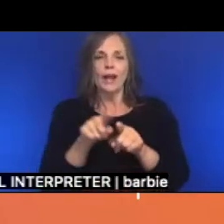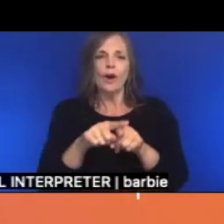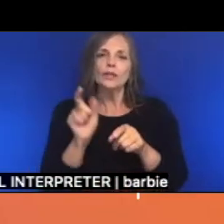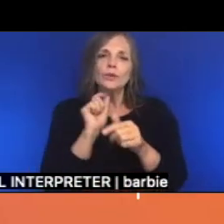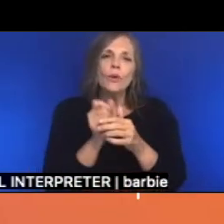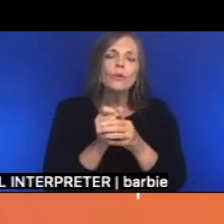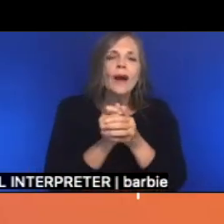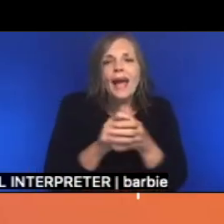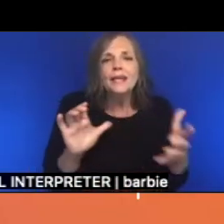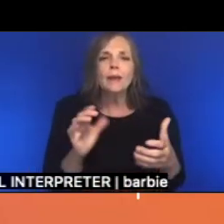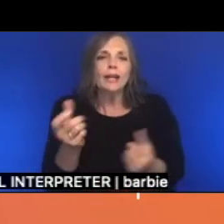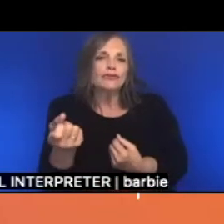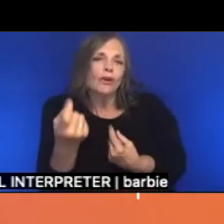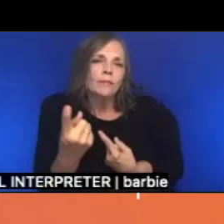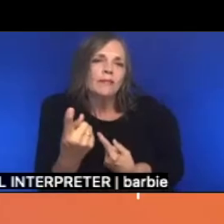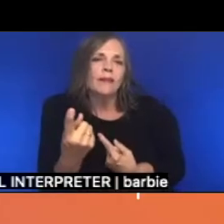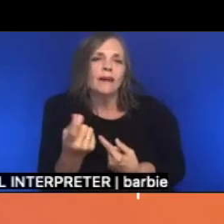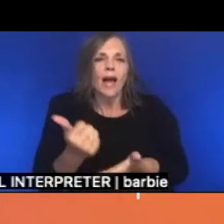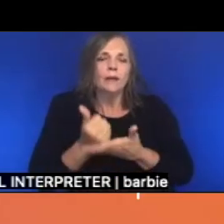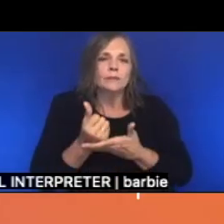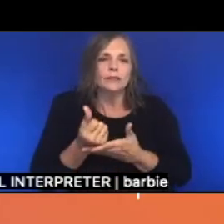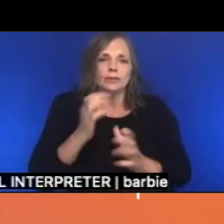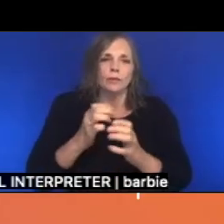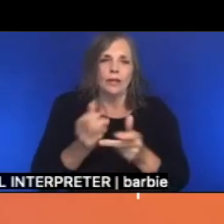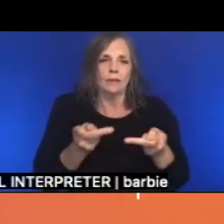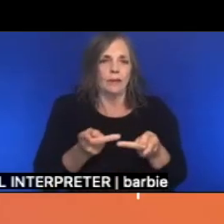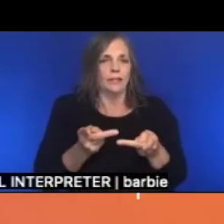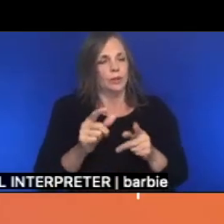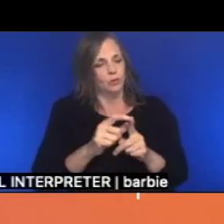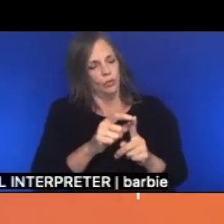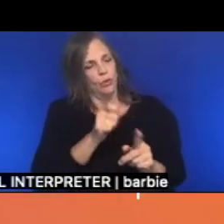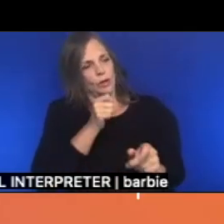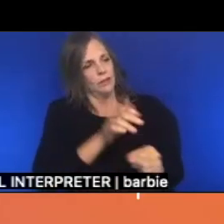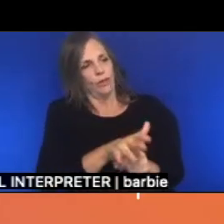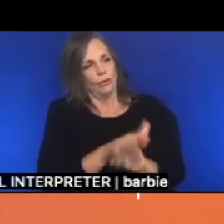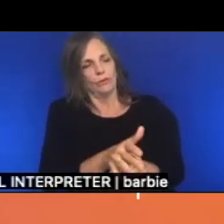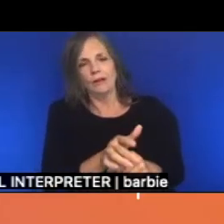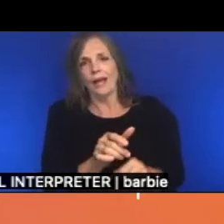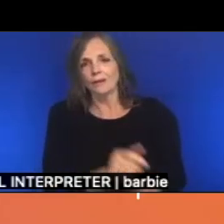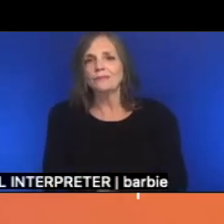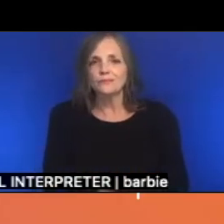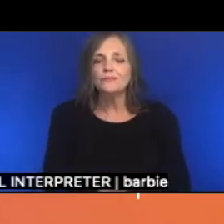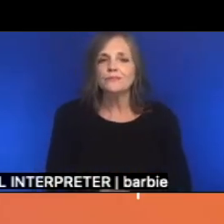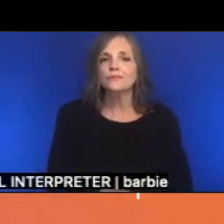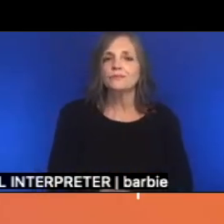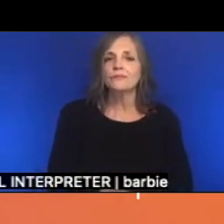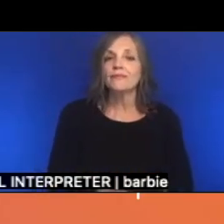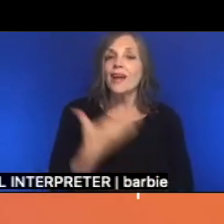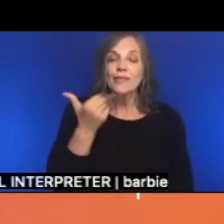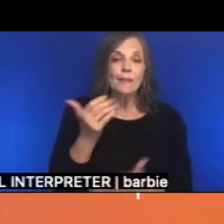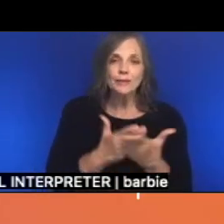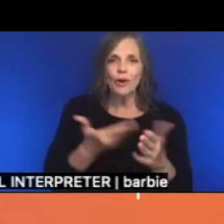communicate in places where words alone can't reach. And the best part of this session is that you don't need to have any